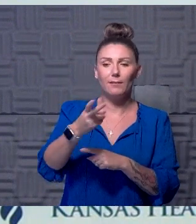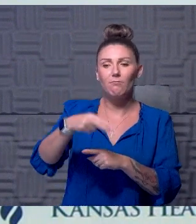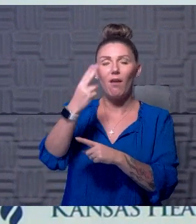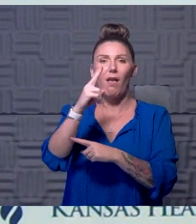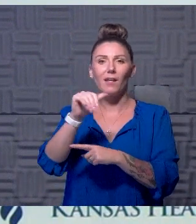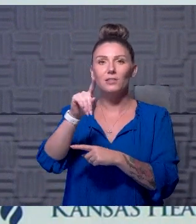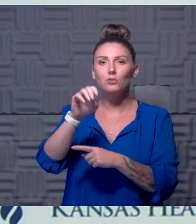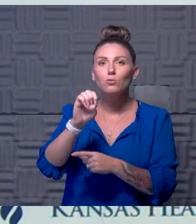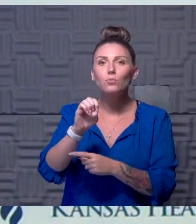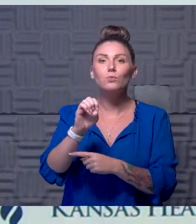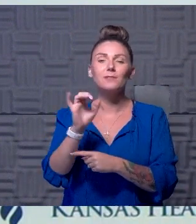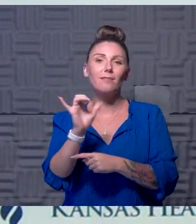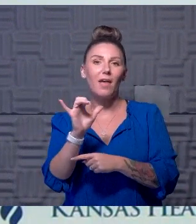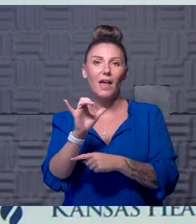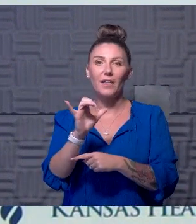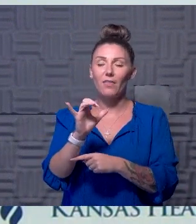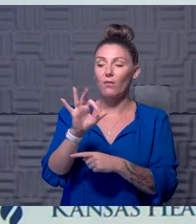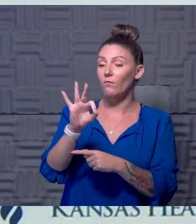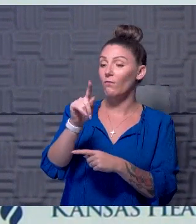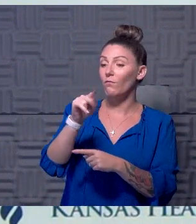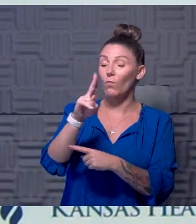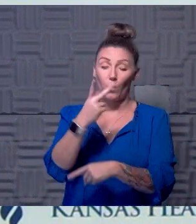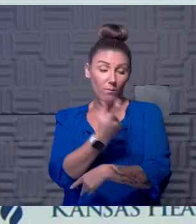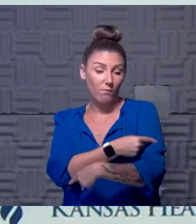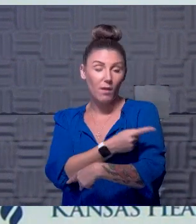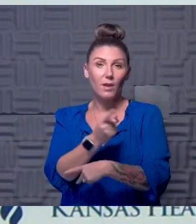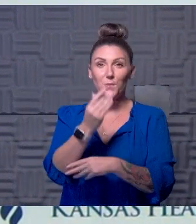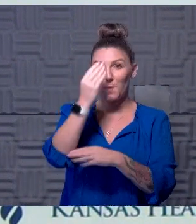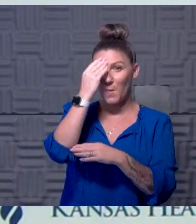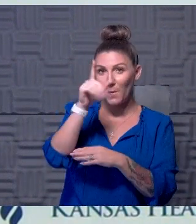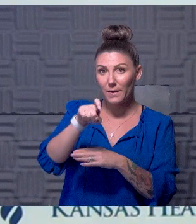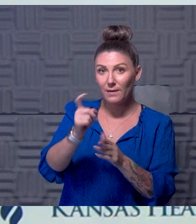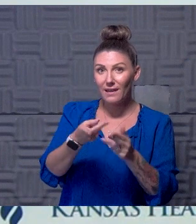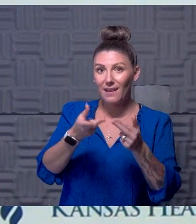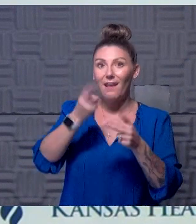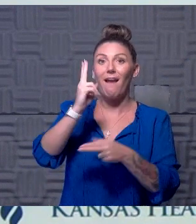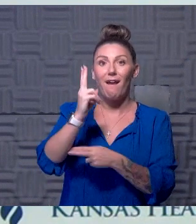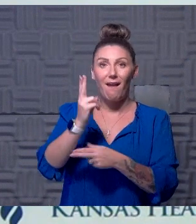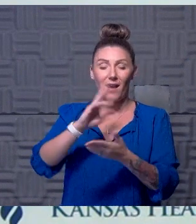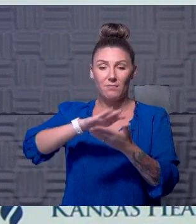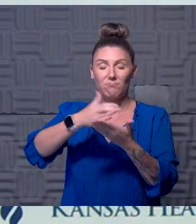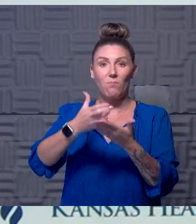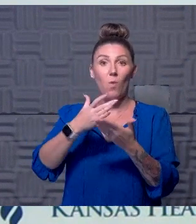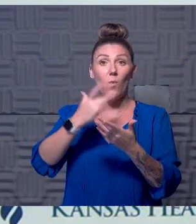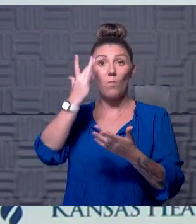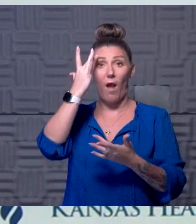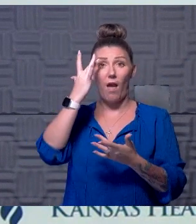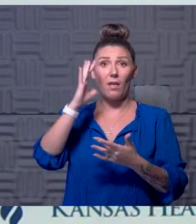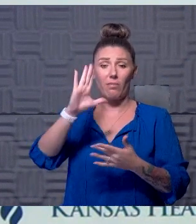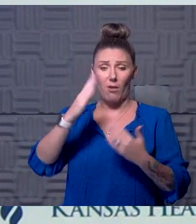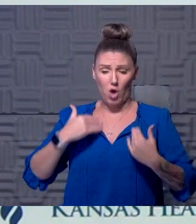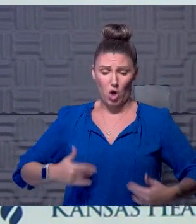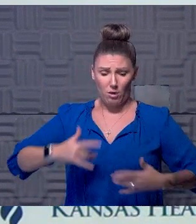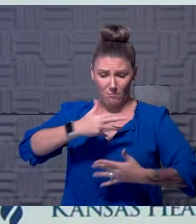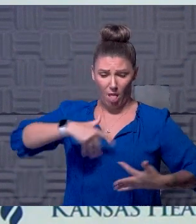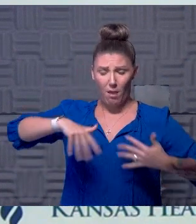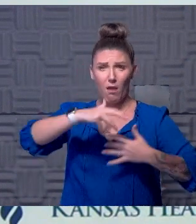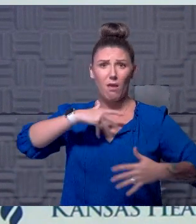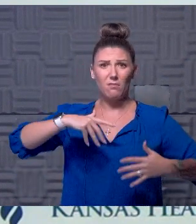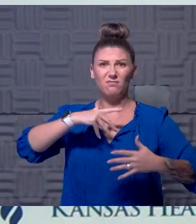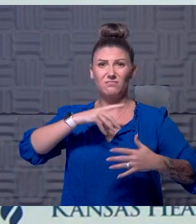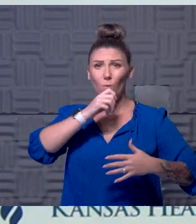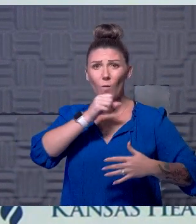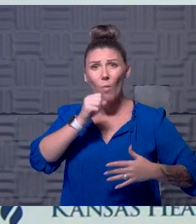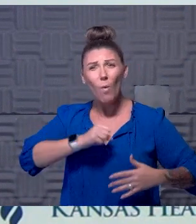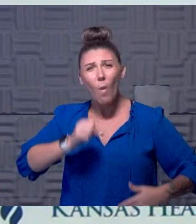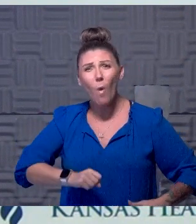like the high dose flu vaccine, we know that they need a higher dose because they have an immune system that is basically aging and does